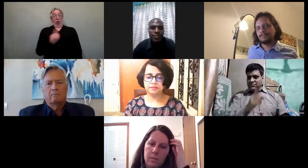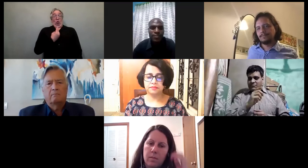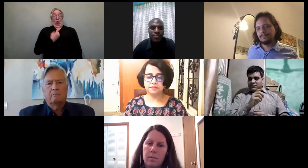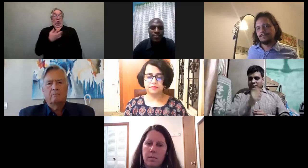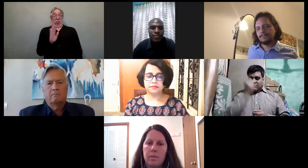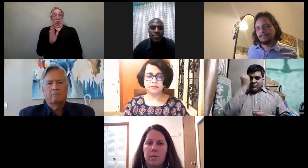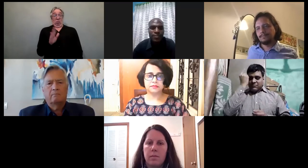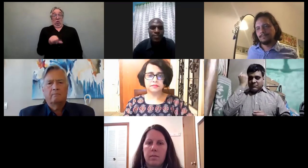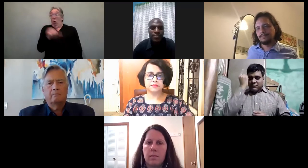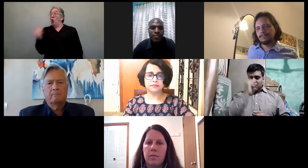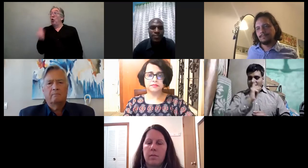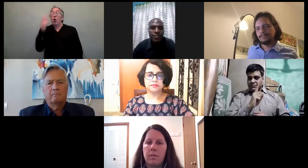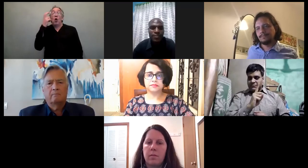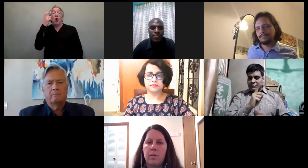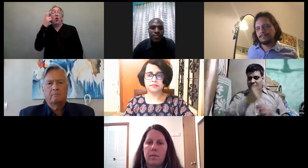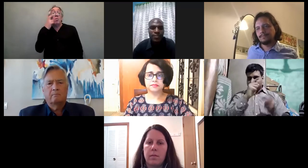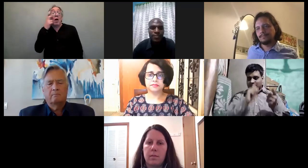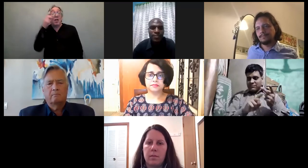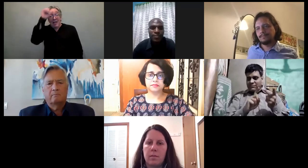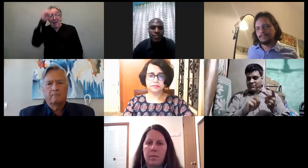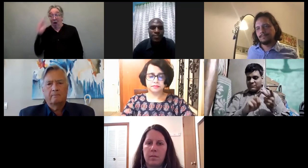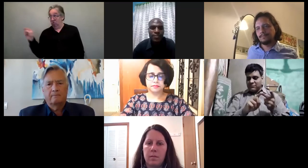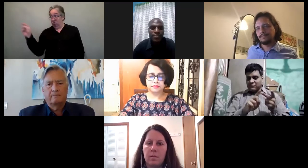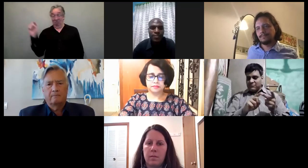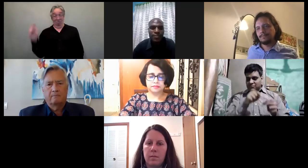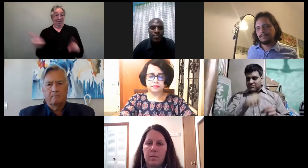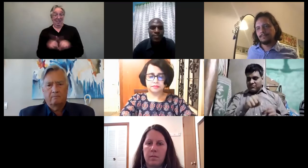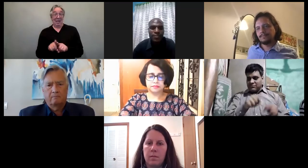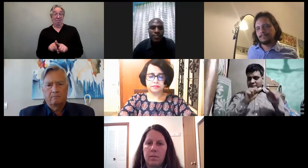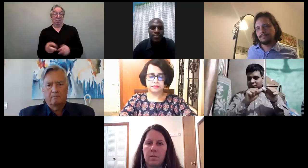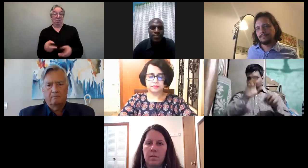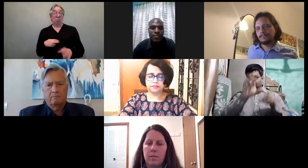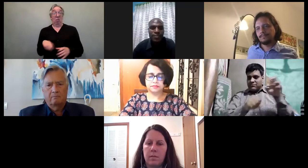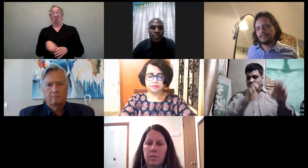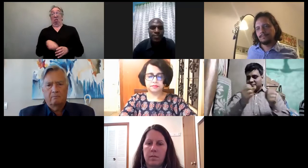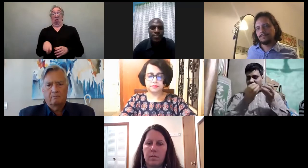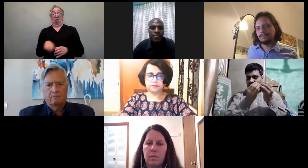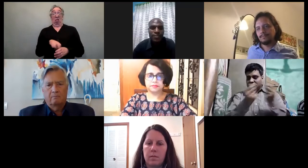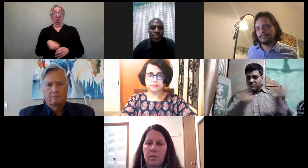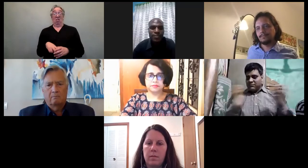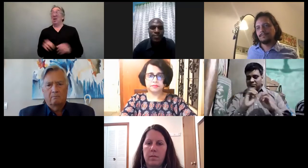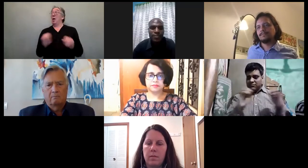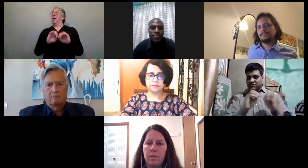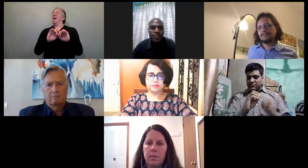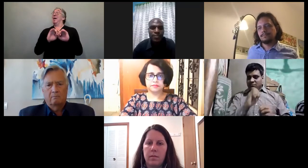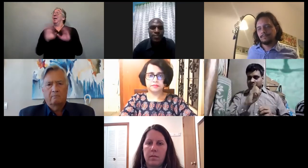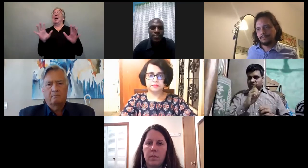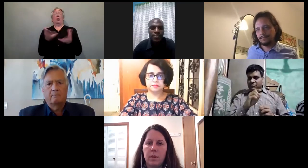So we do not have any solution, any initiative to resolve this issue. And secondly,